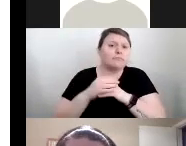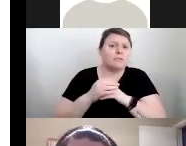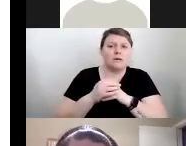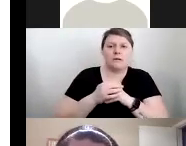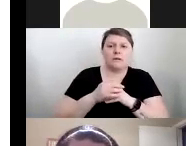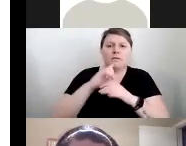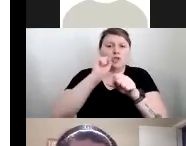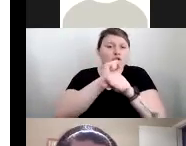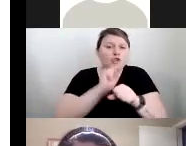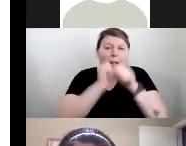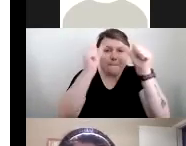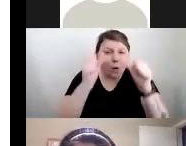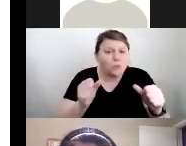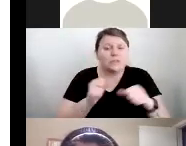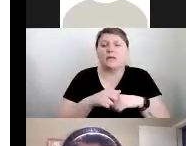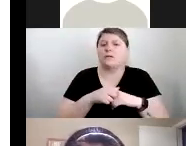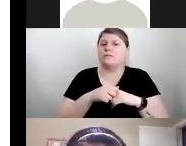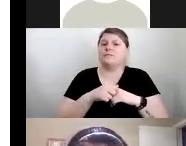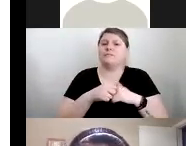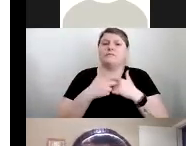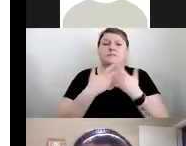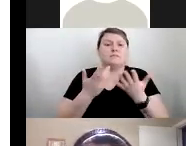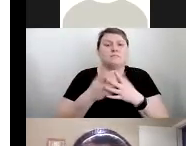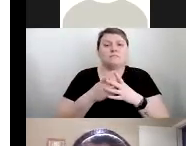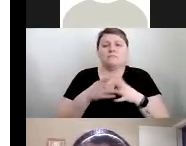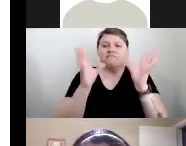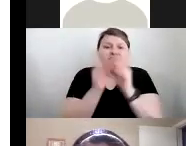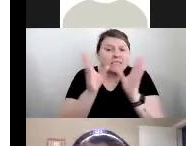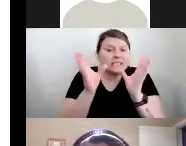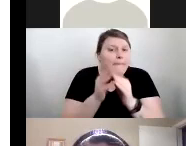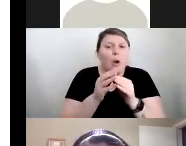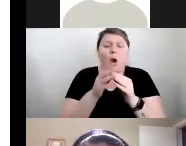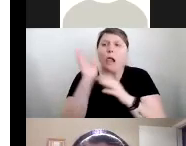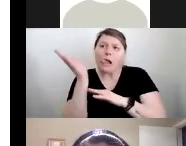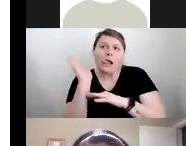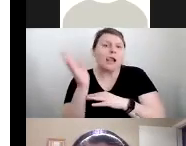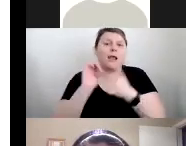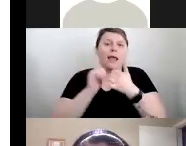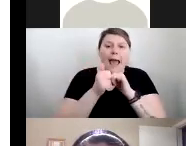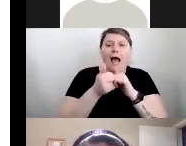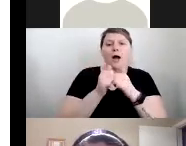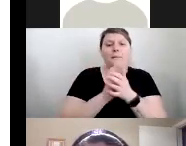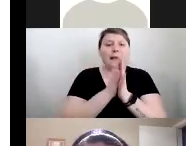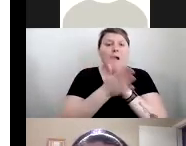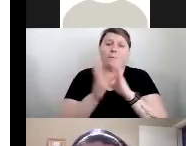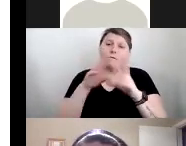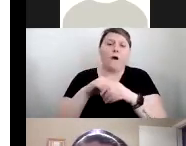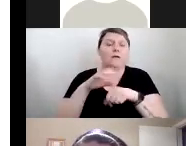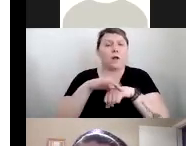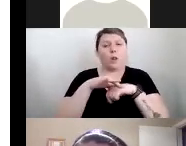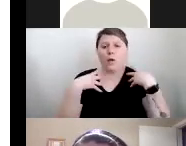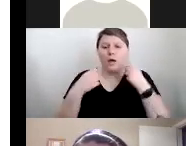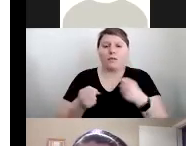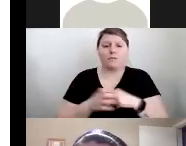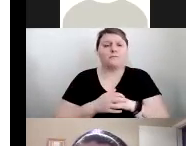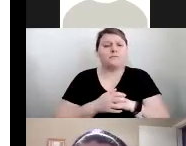job posting boards, there's seminars such as the one I'm giving here about how to go into a career in global health. It's just a